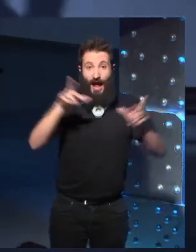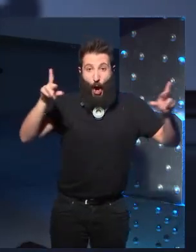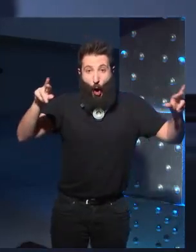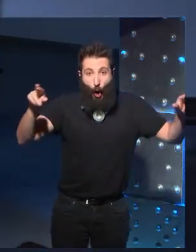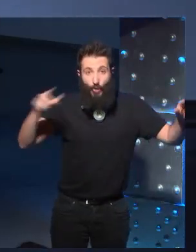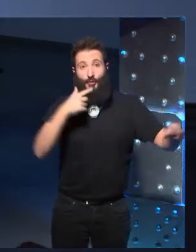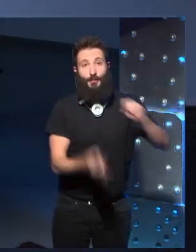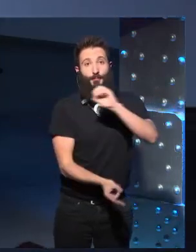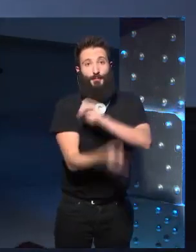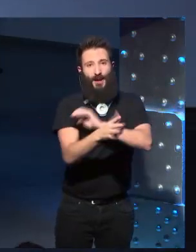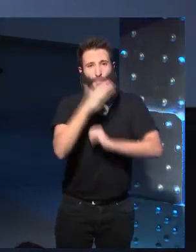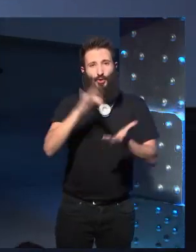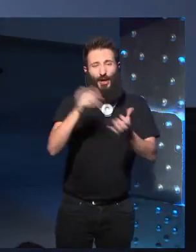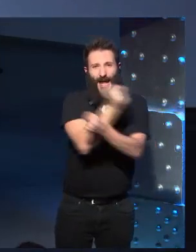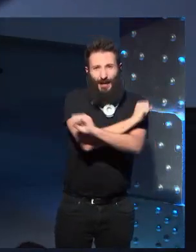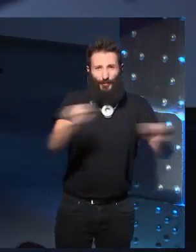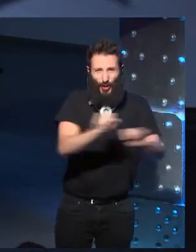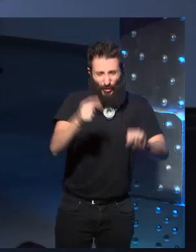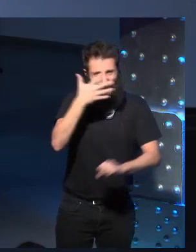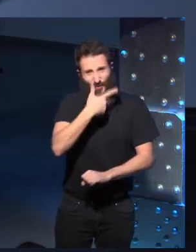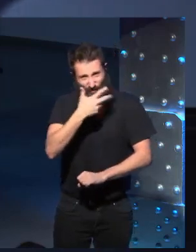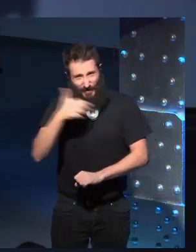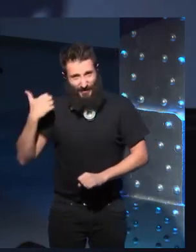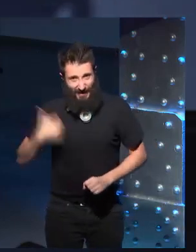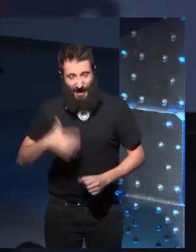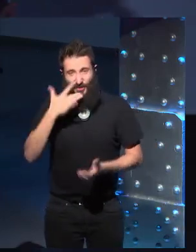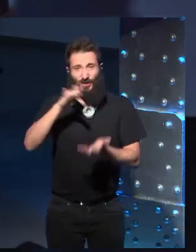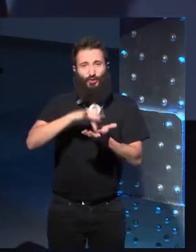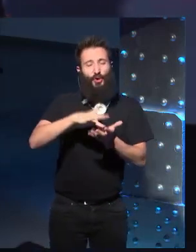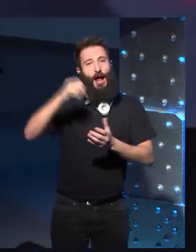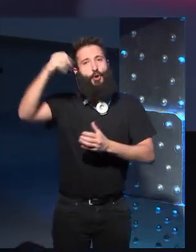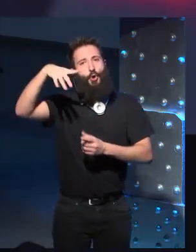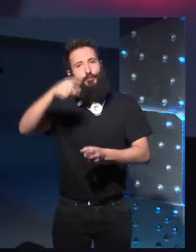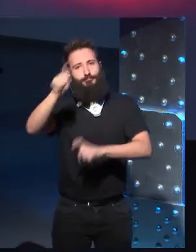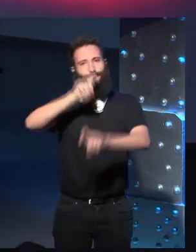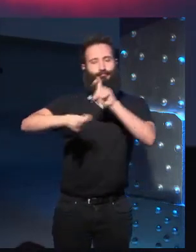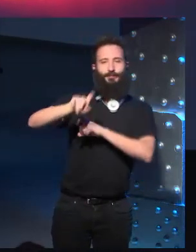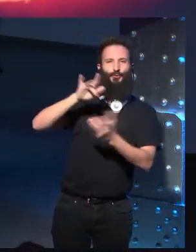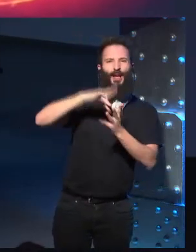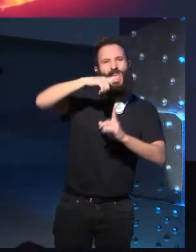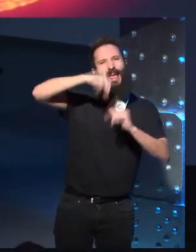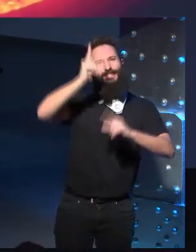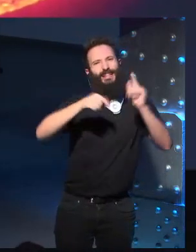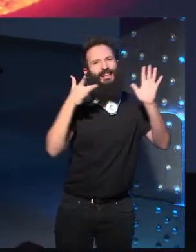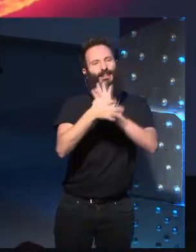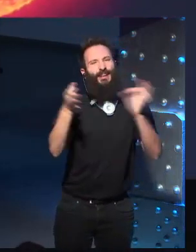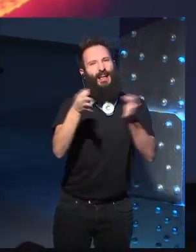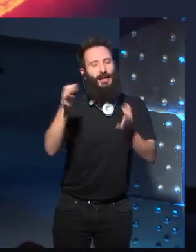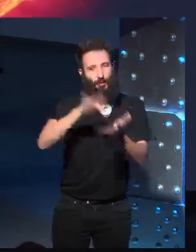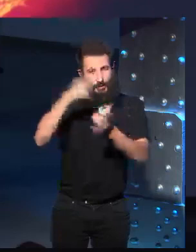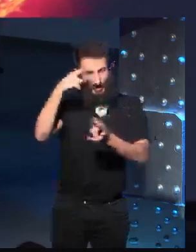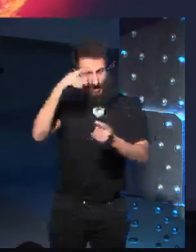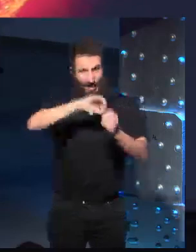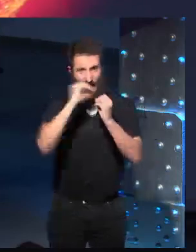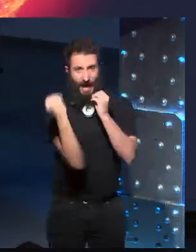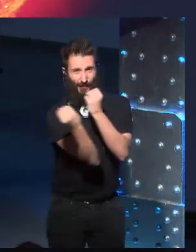in the universe. Now let's go back to that. So a star, what it is, there is gravity that tries to make it smaller,